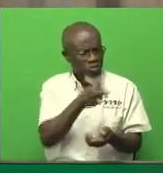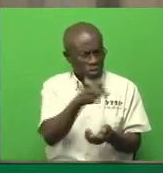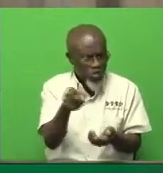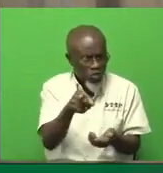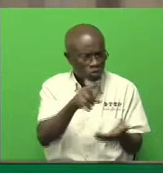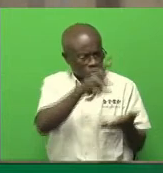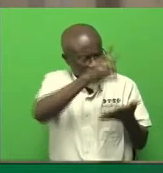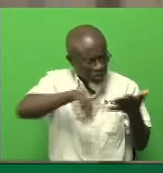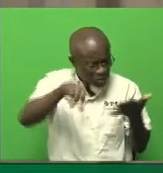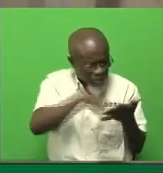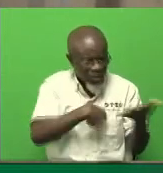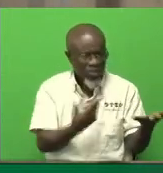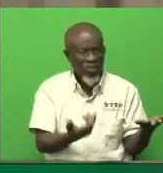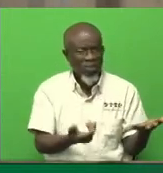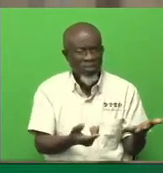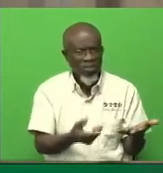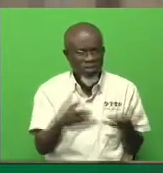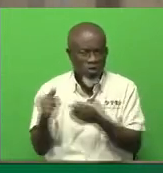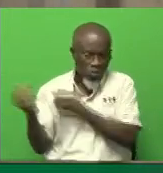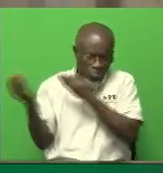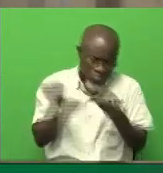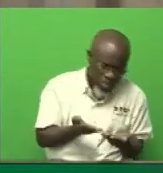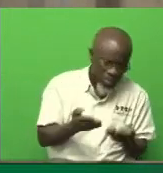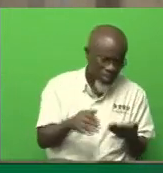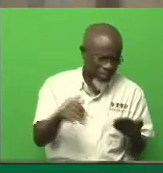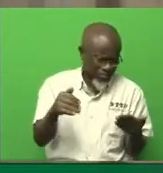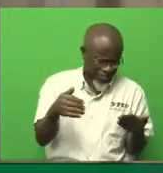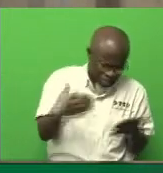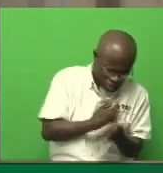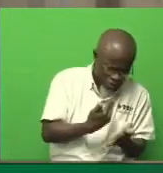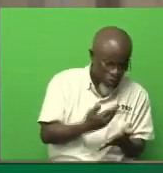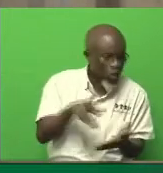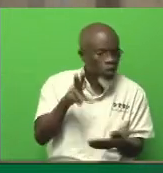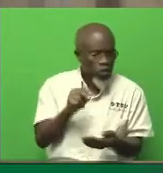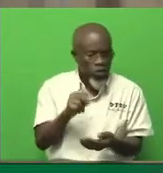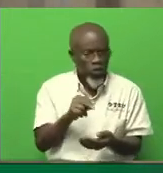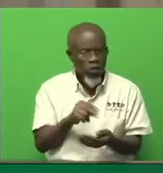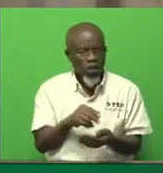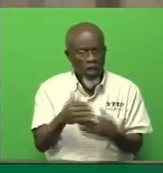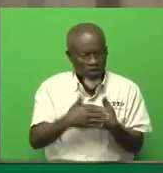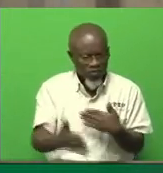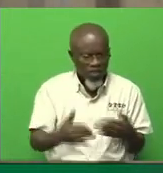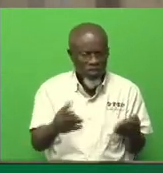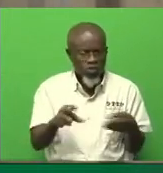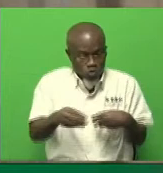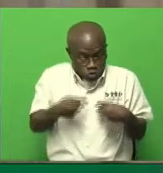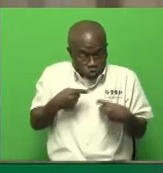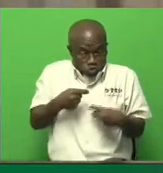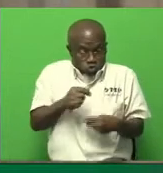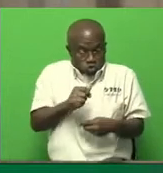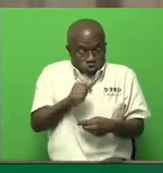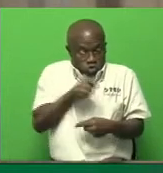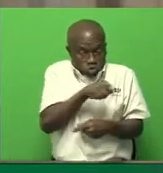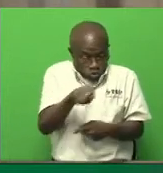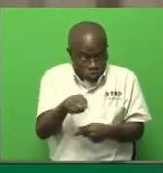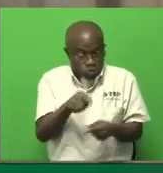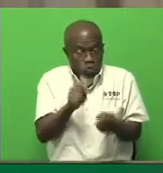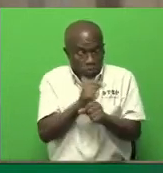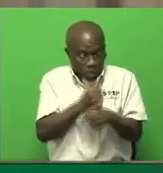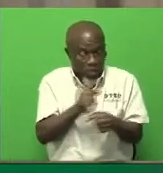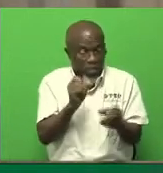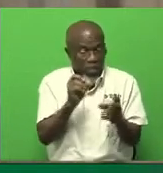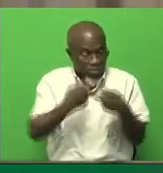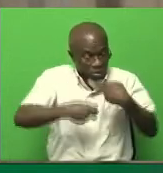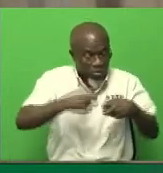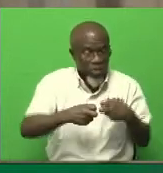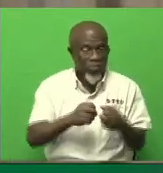now you're trying to bring it back like it's new after you've created a problem after and this problem has been ongoing this is not covered